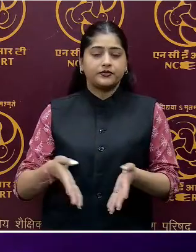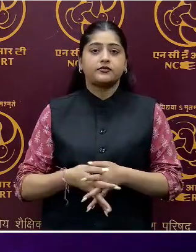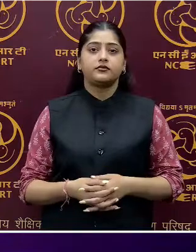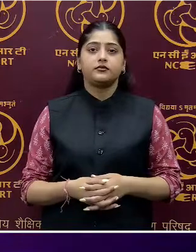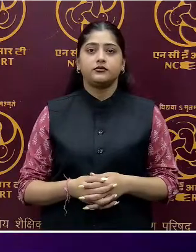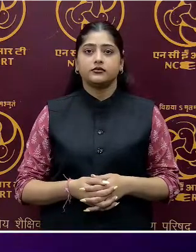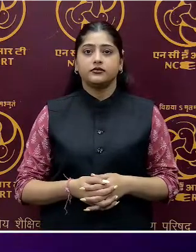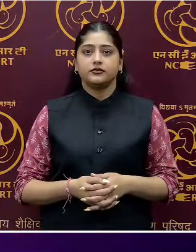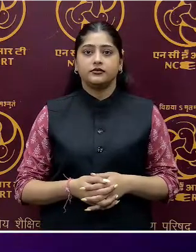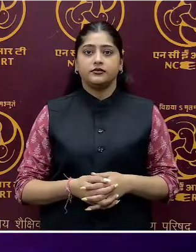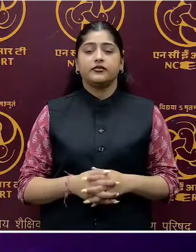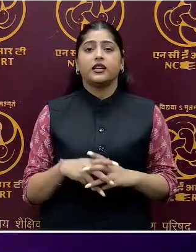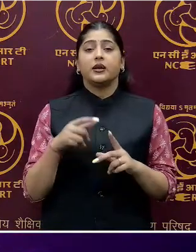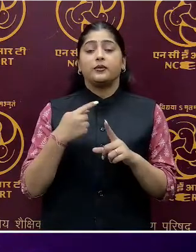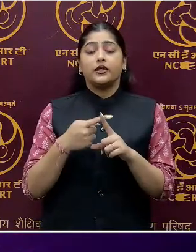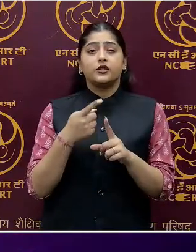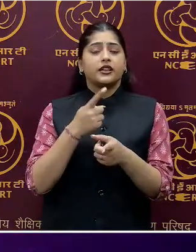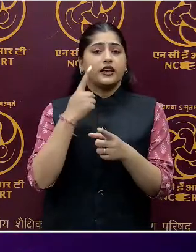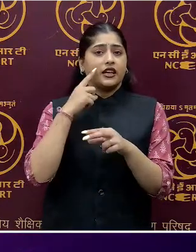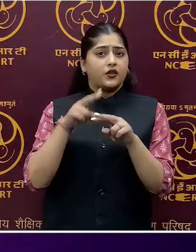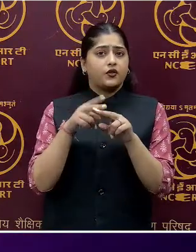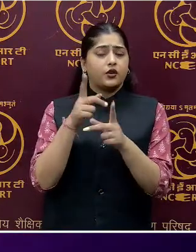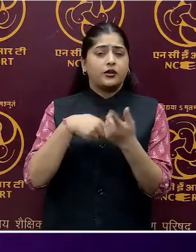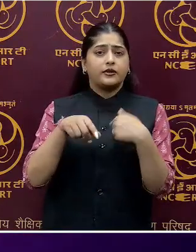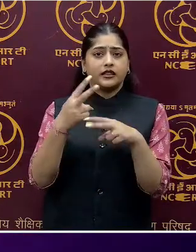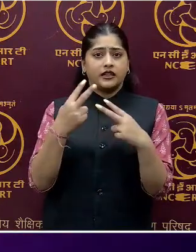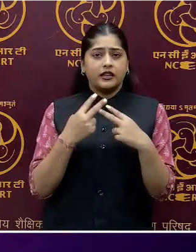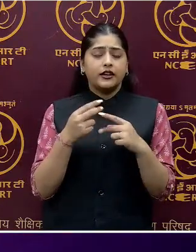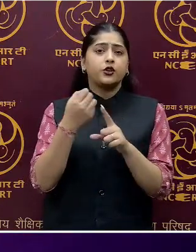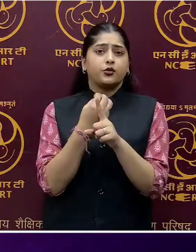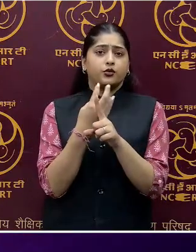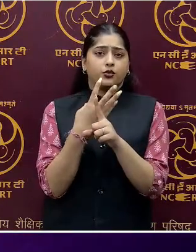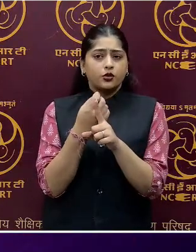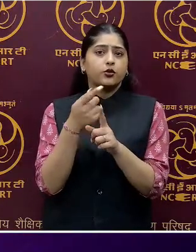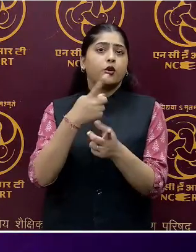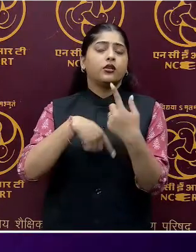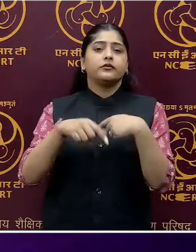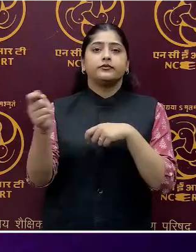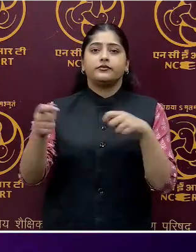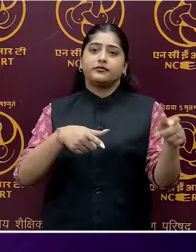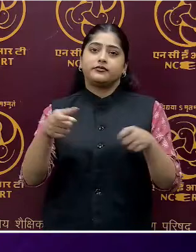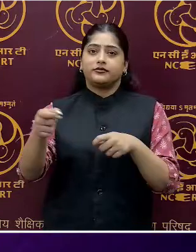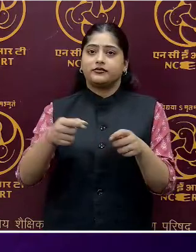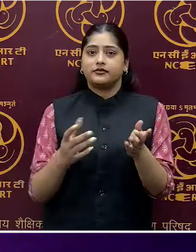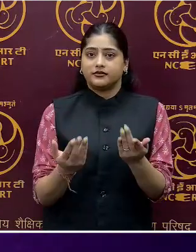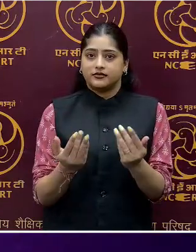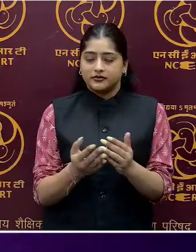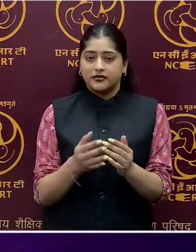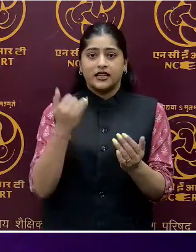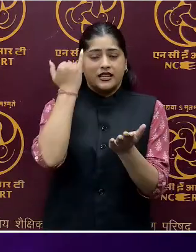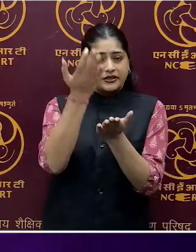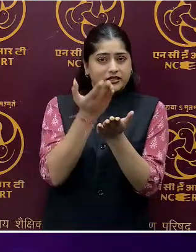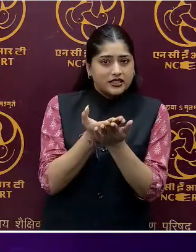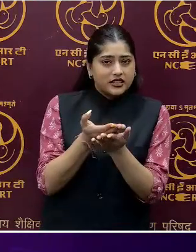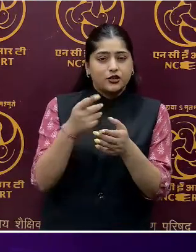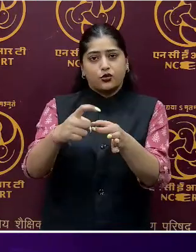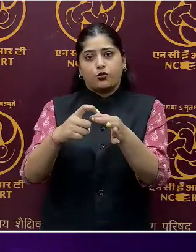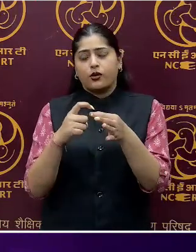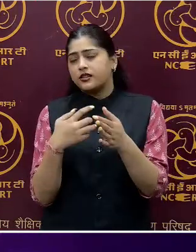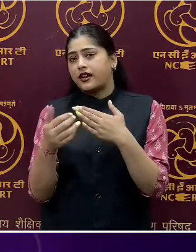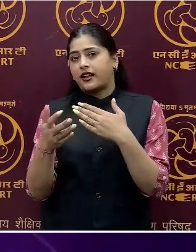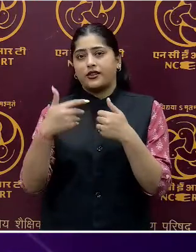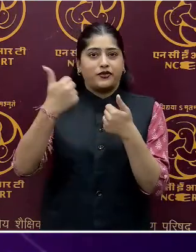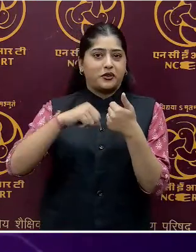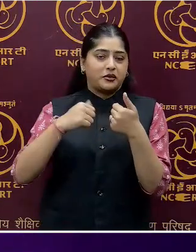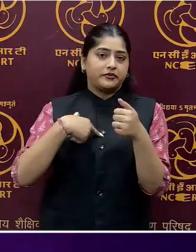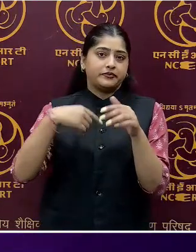dth.class2@cert.nic.in. And on our YouTube handle NCERT official, you can send us your questions, suggestions and of course your feedback. Now